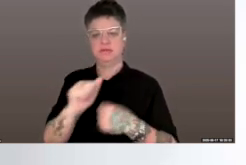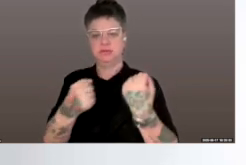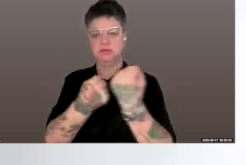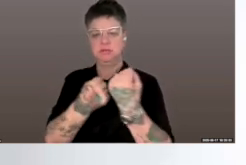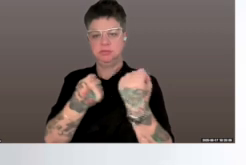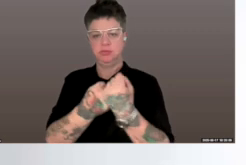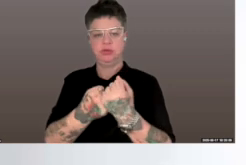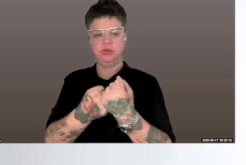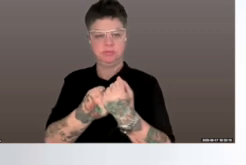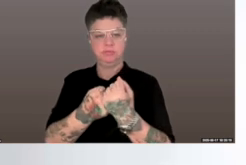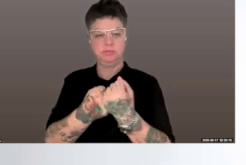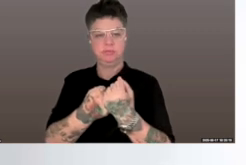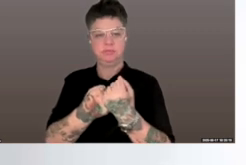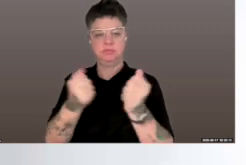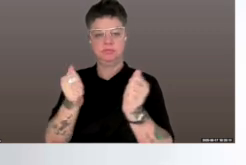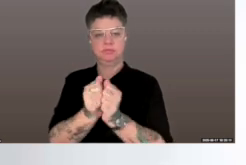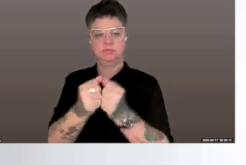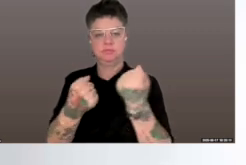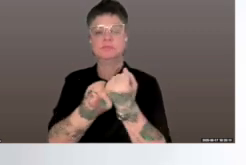they choose to do so.